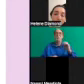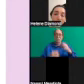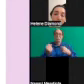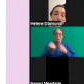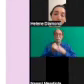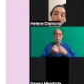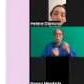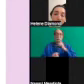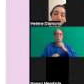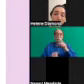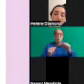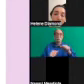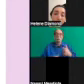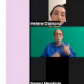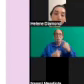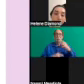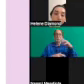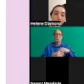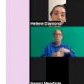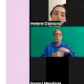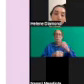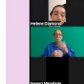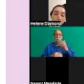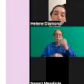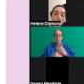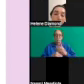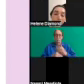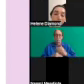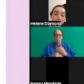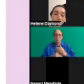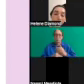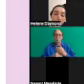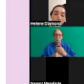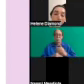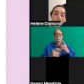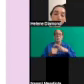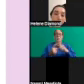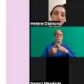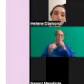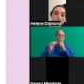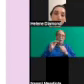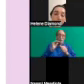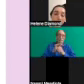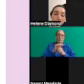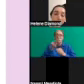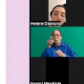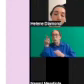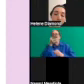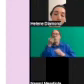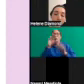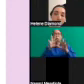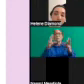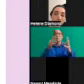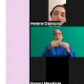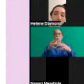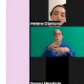literally live within the walls and hide out, and really just watch his family from afar. And